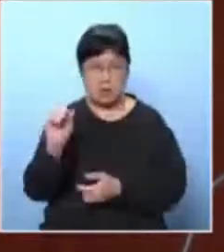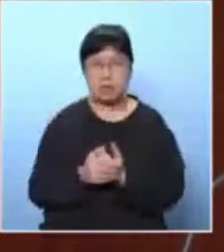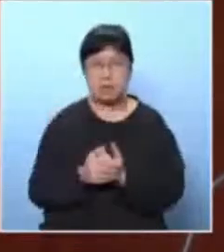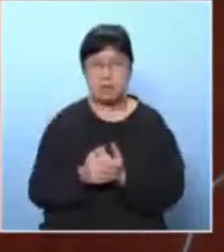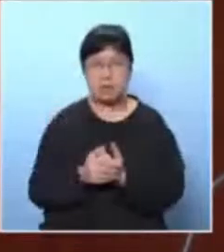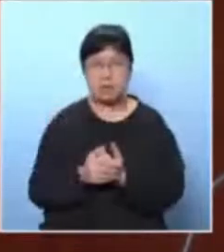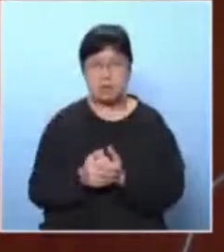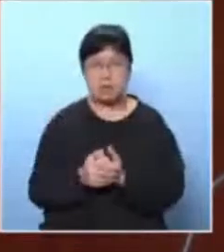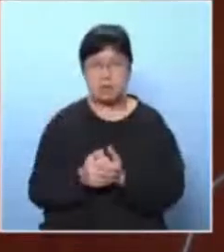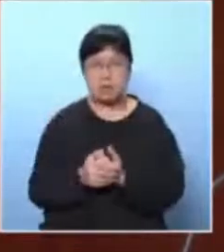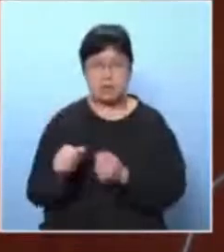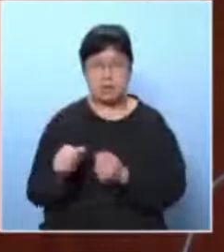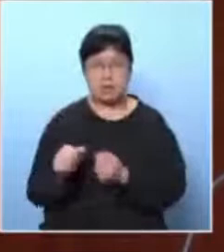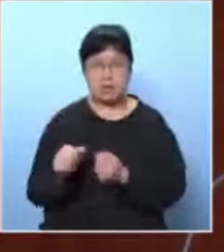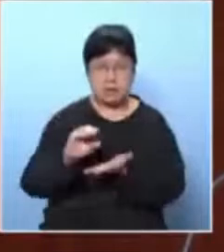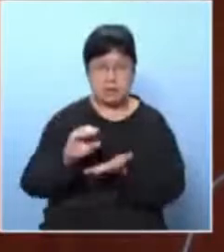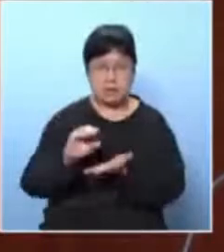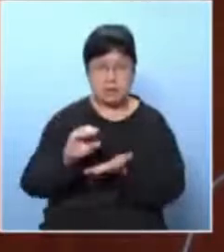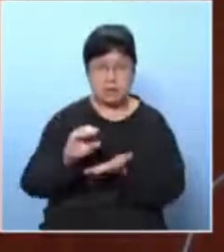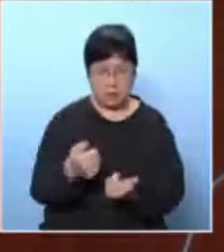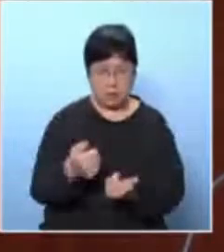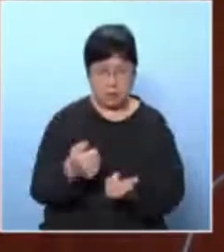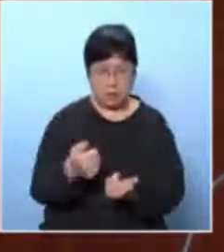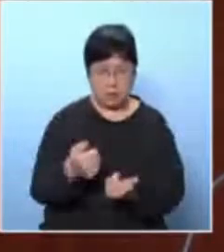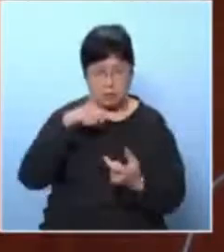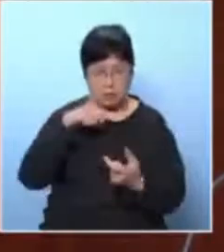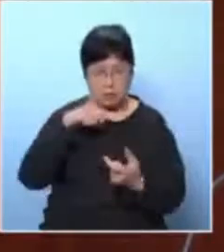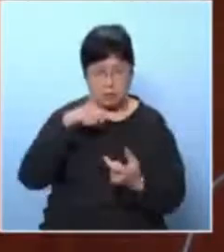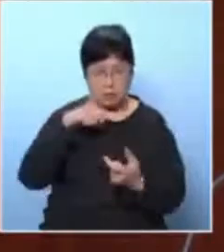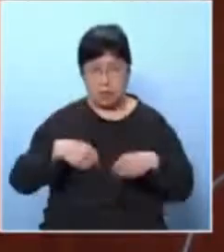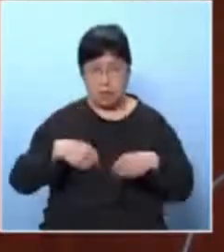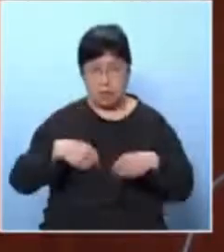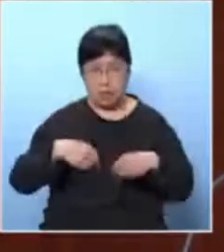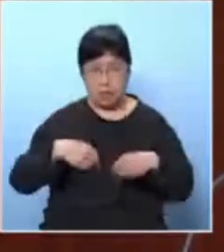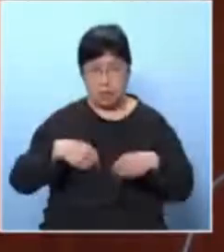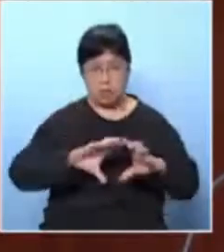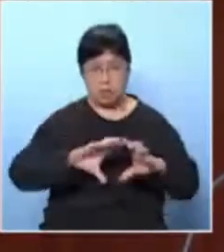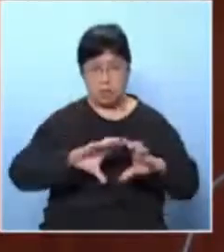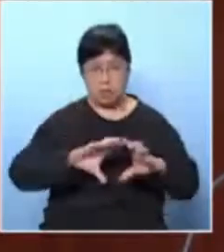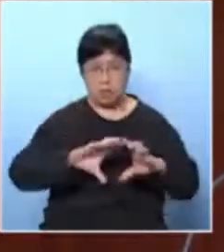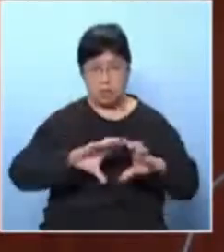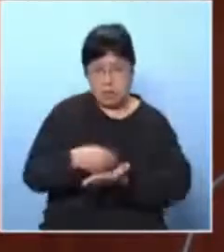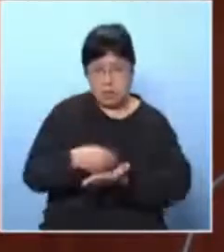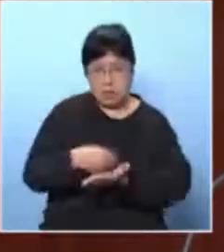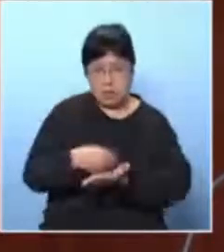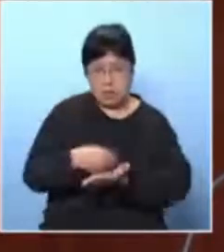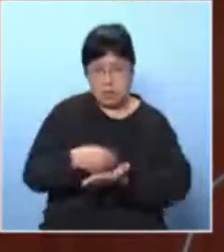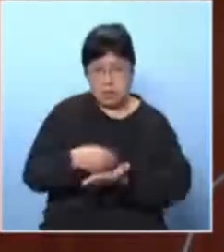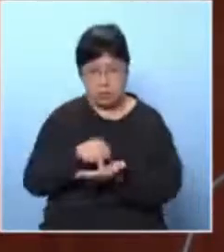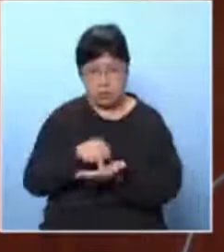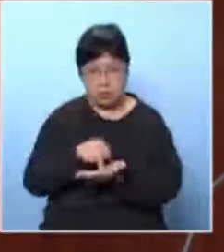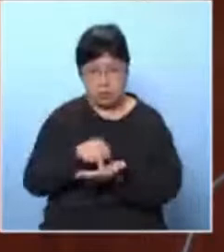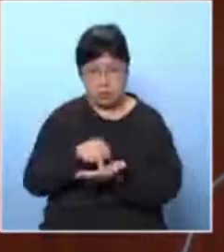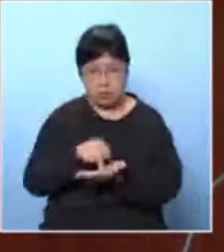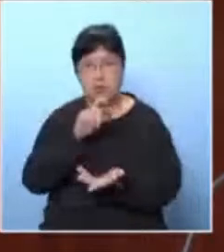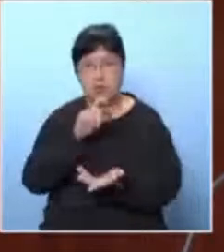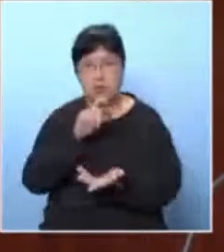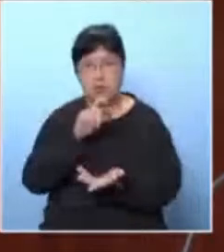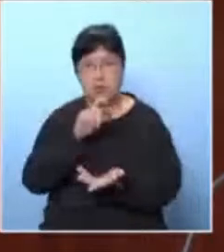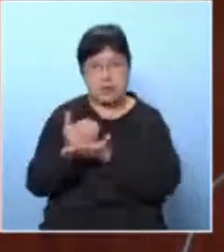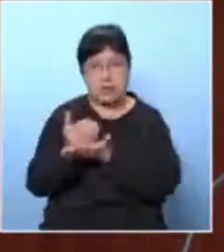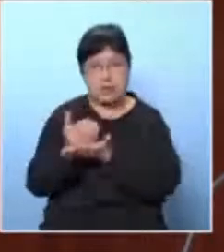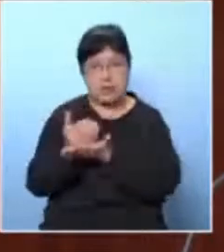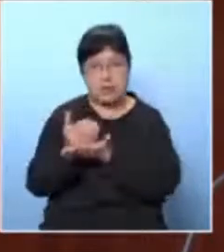enhance the subsidies for eligible elderly and rehabilitation service units to procure, rent, and trial technology